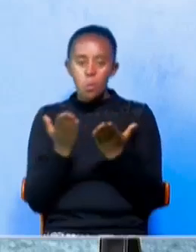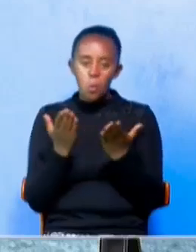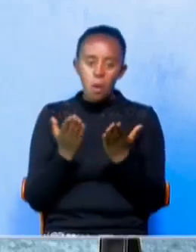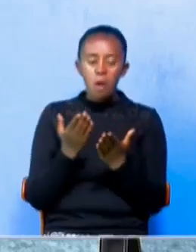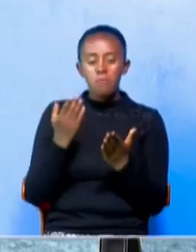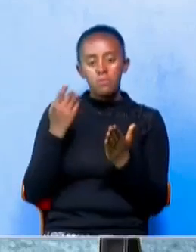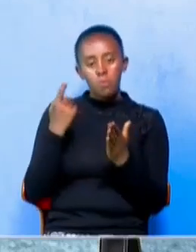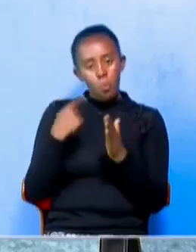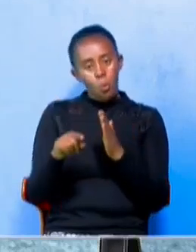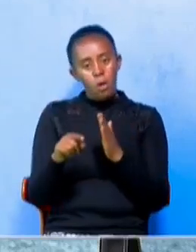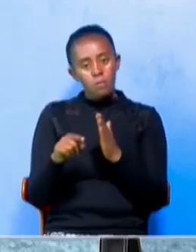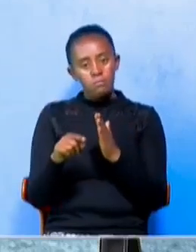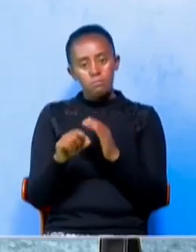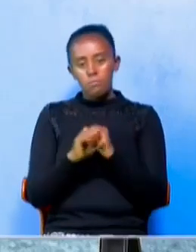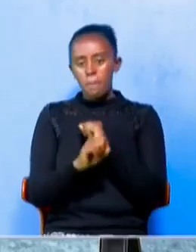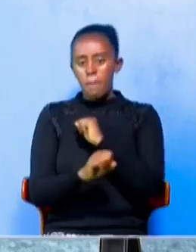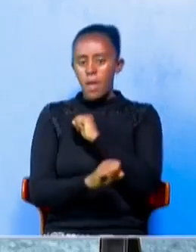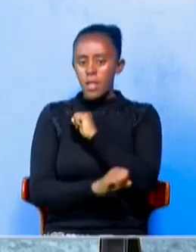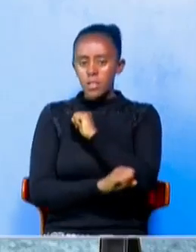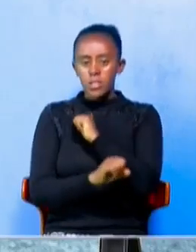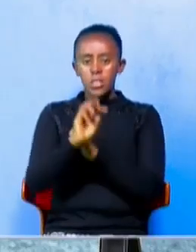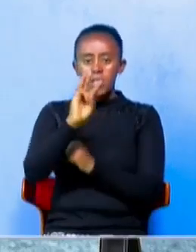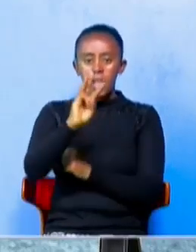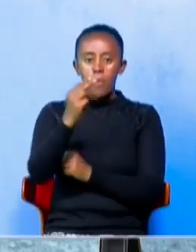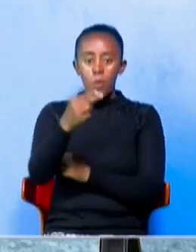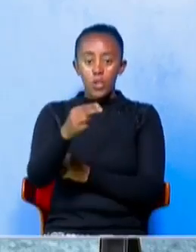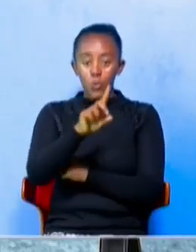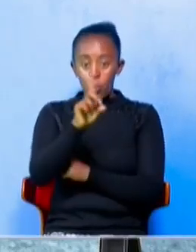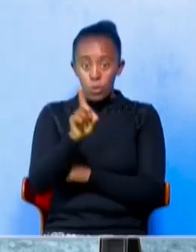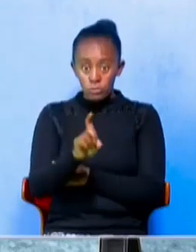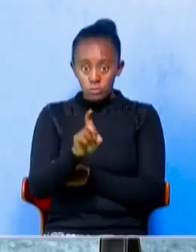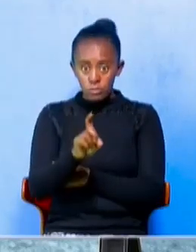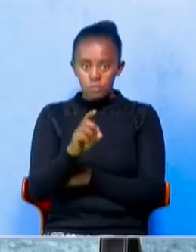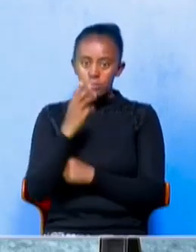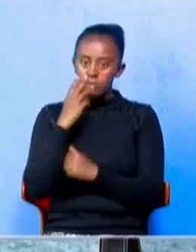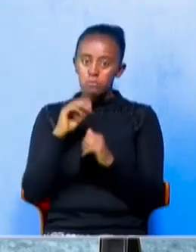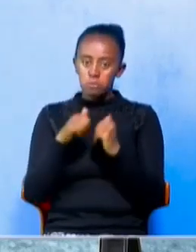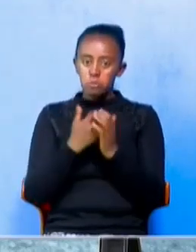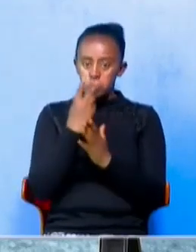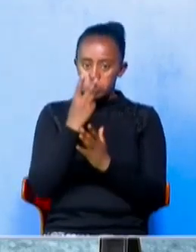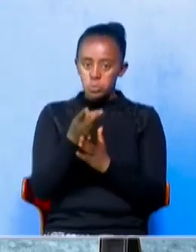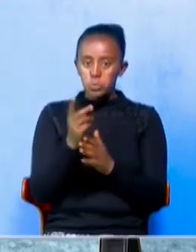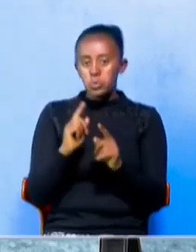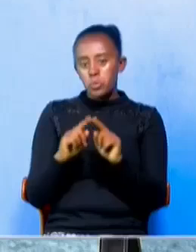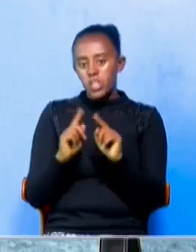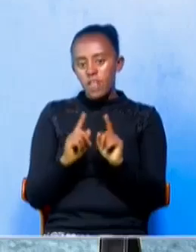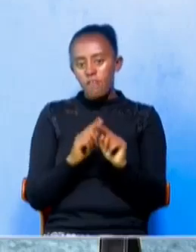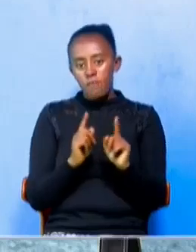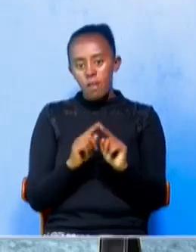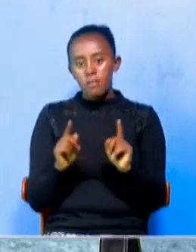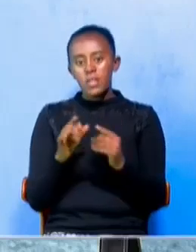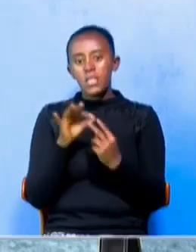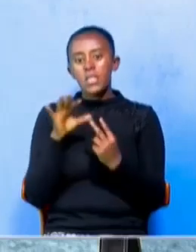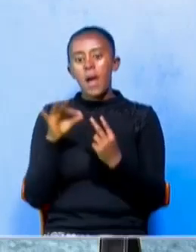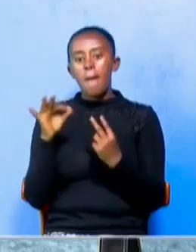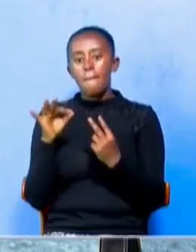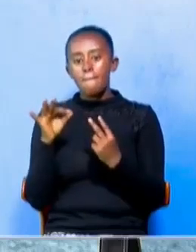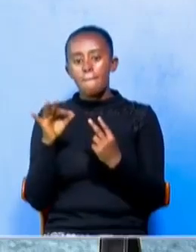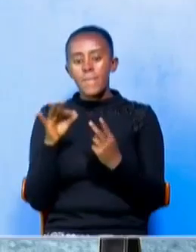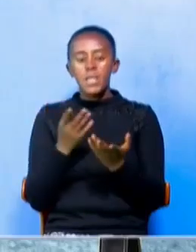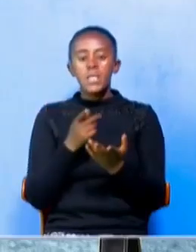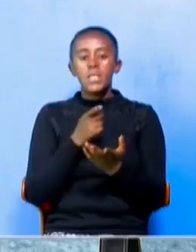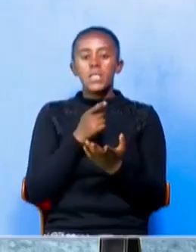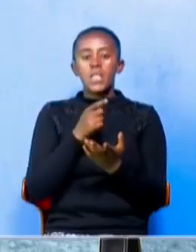what. Basic questions. W questions are basic one. We will see them with different sample what